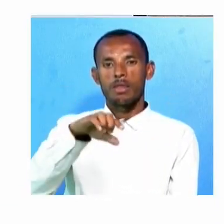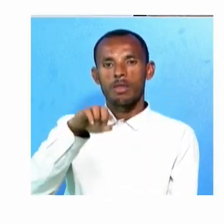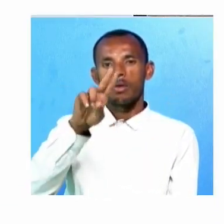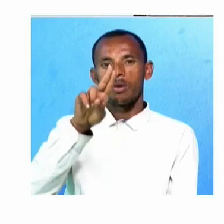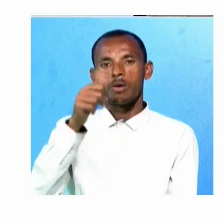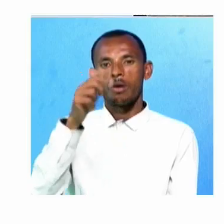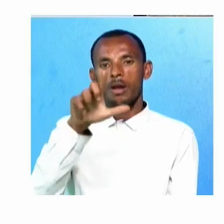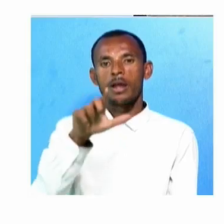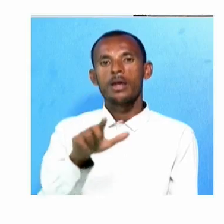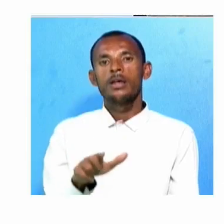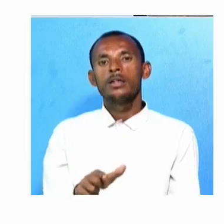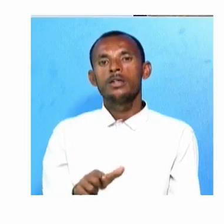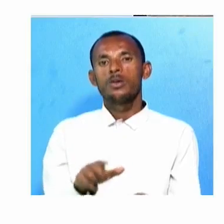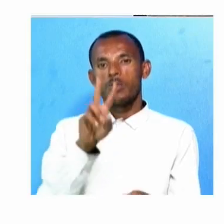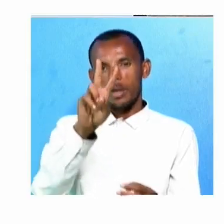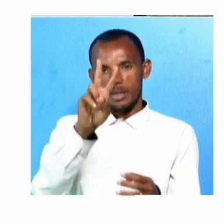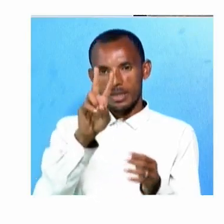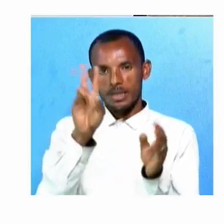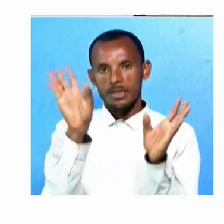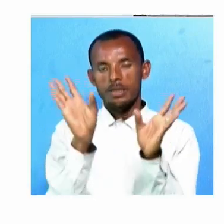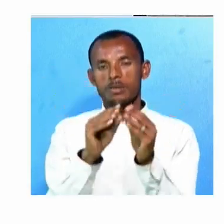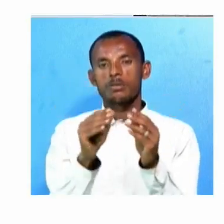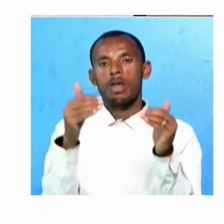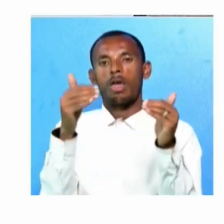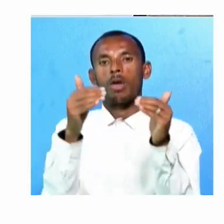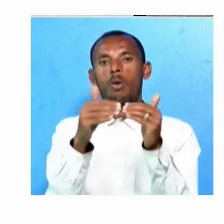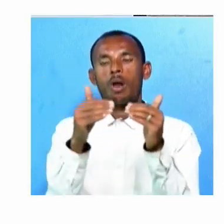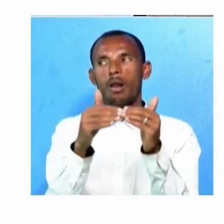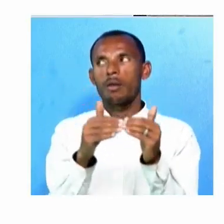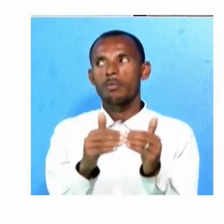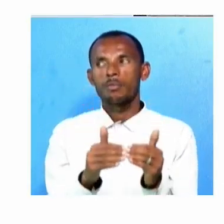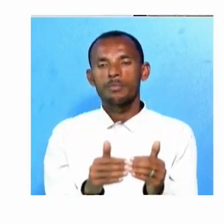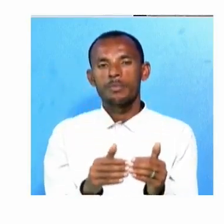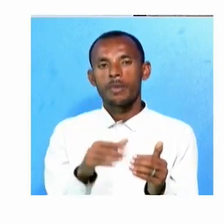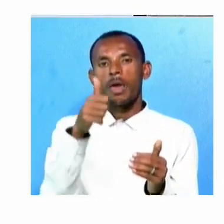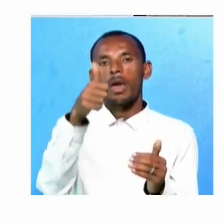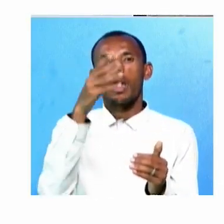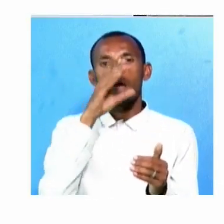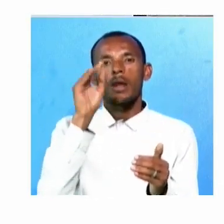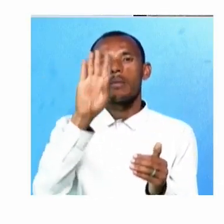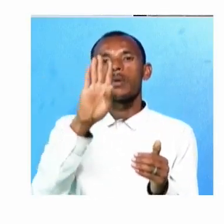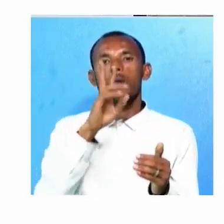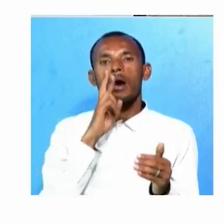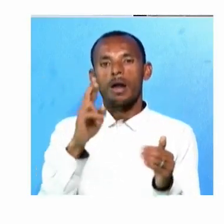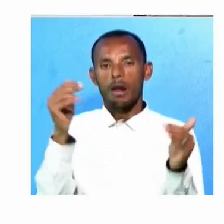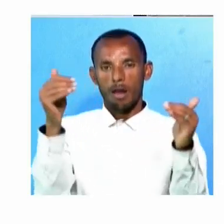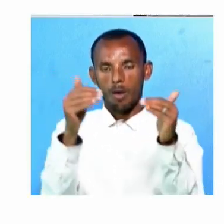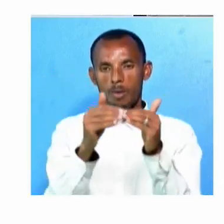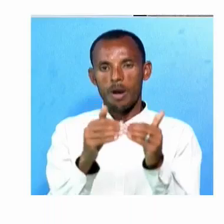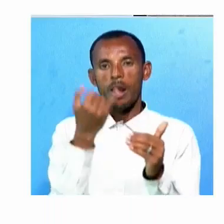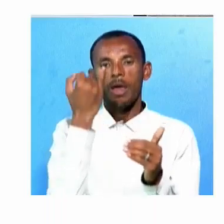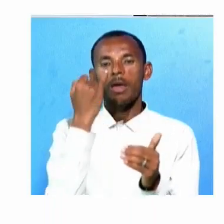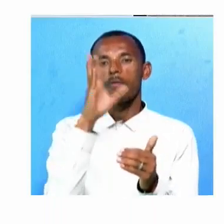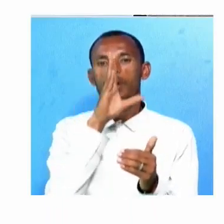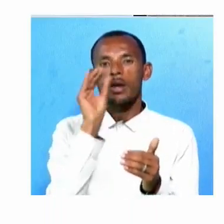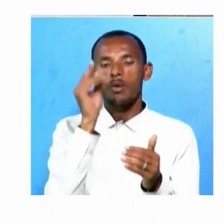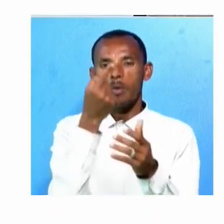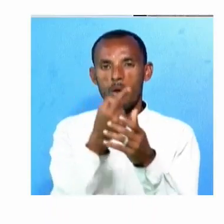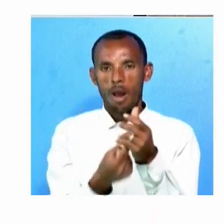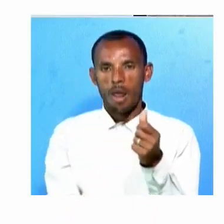Two sets are said to be equal, written in this form, A and B are equal, if and only